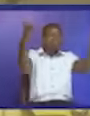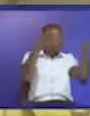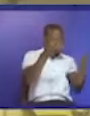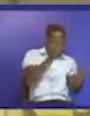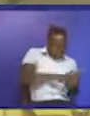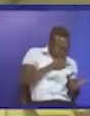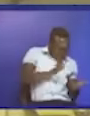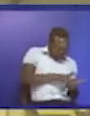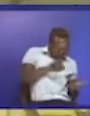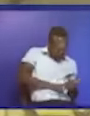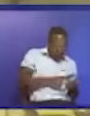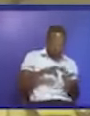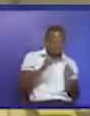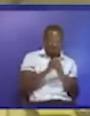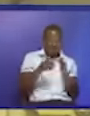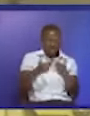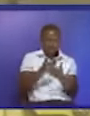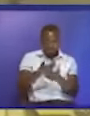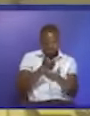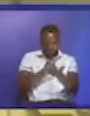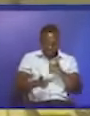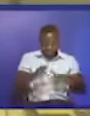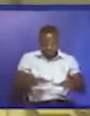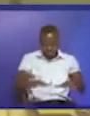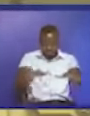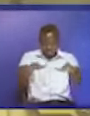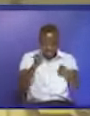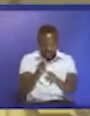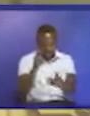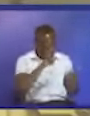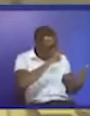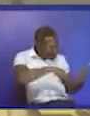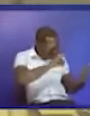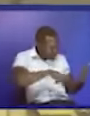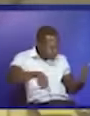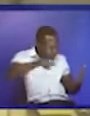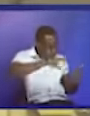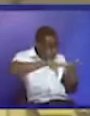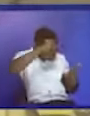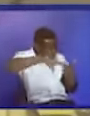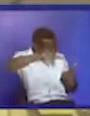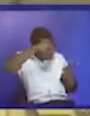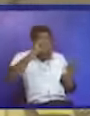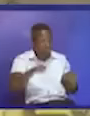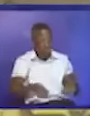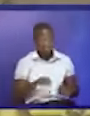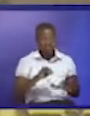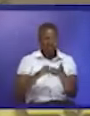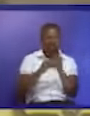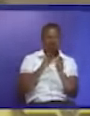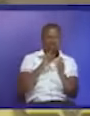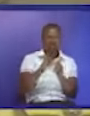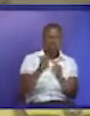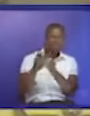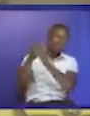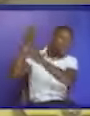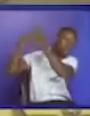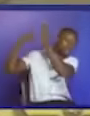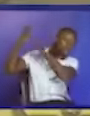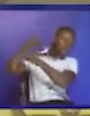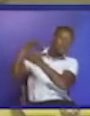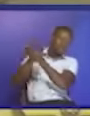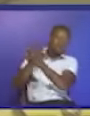coming. It says the things that were written aforetime, the economic hardships that were recorded